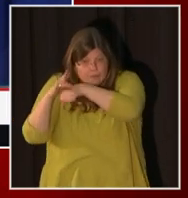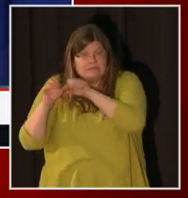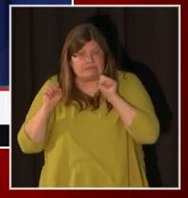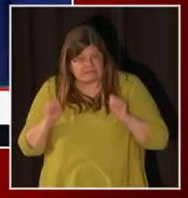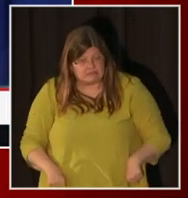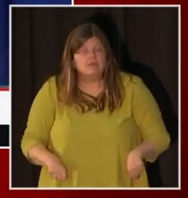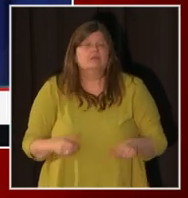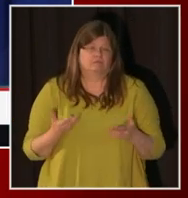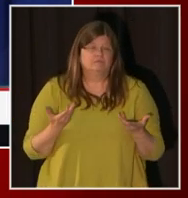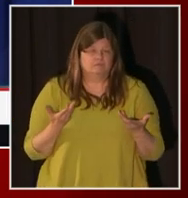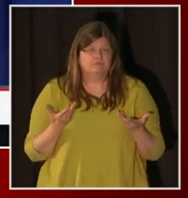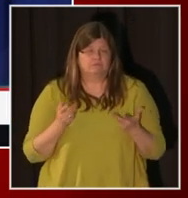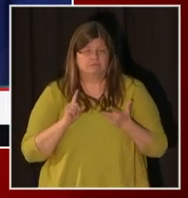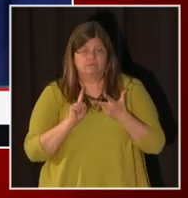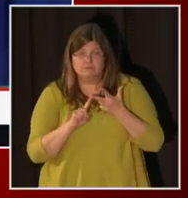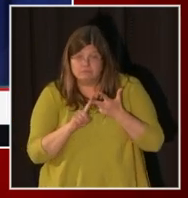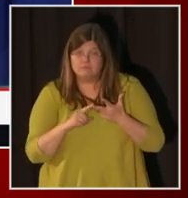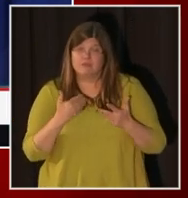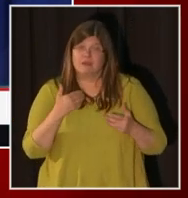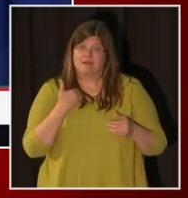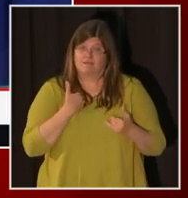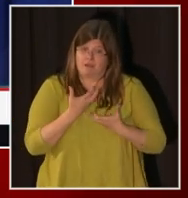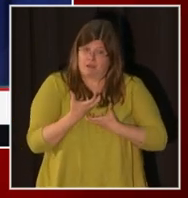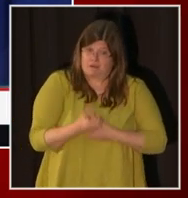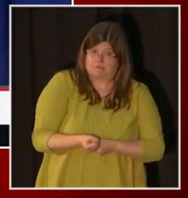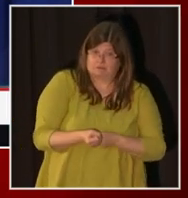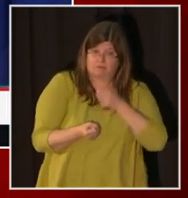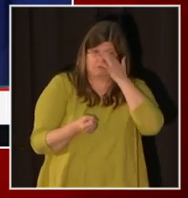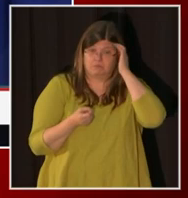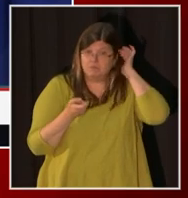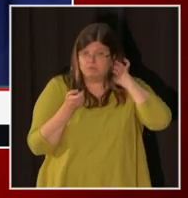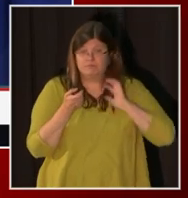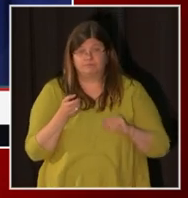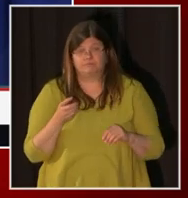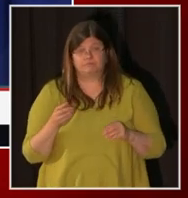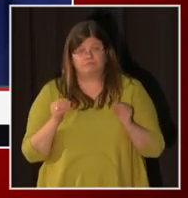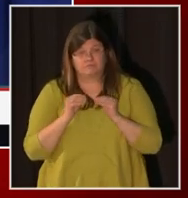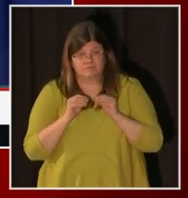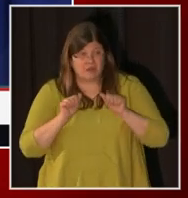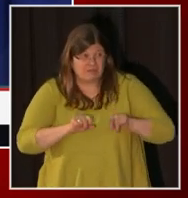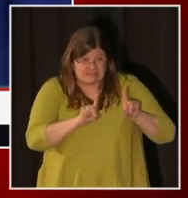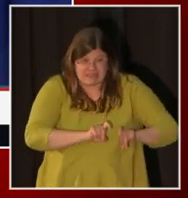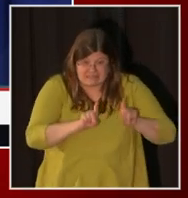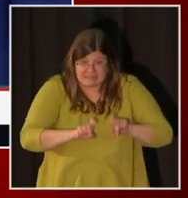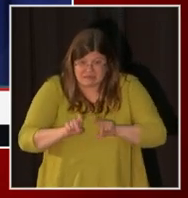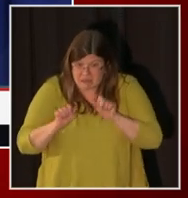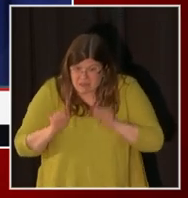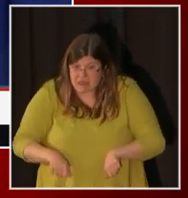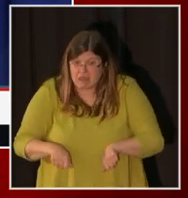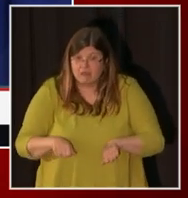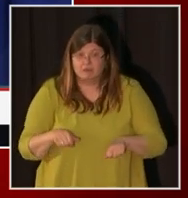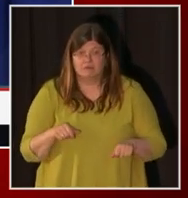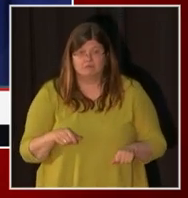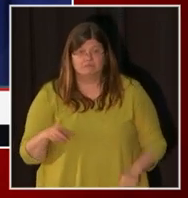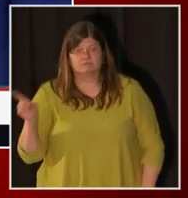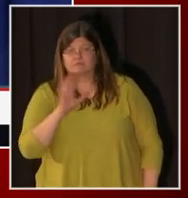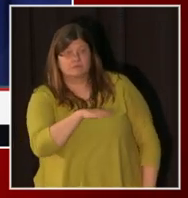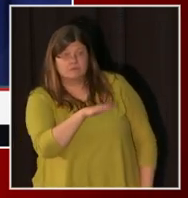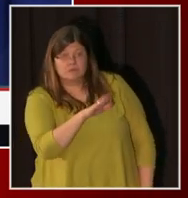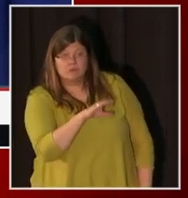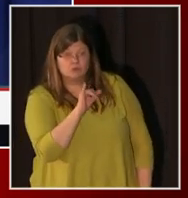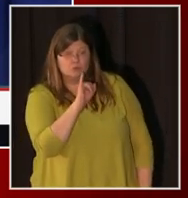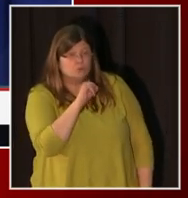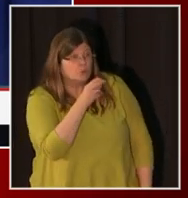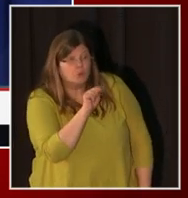very confident, which we are gaining confidence in testing and tracing capacities in the district. June, July, August. Okay.